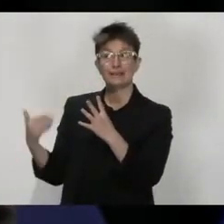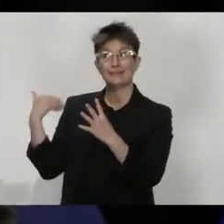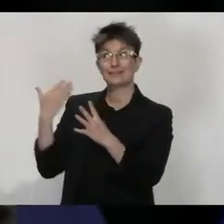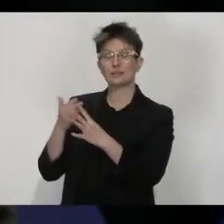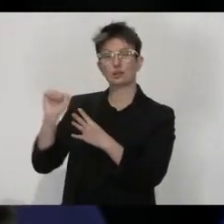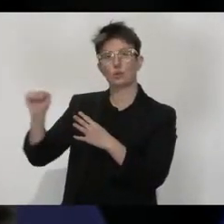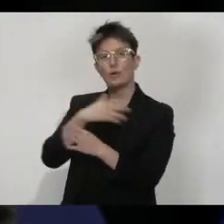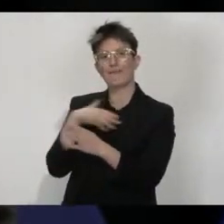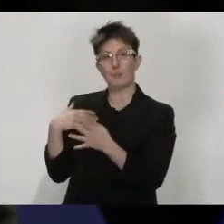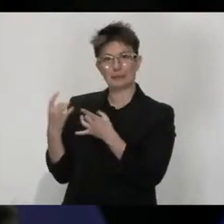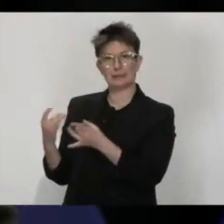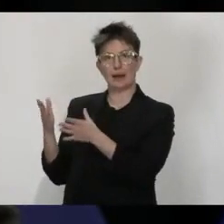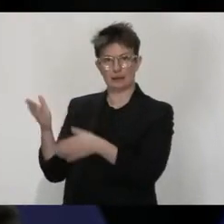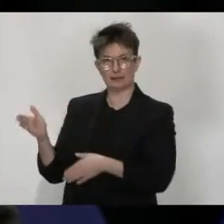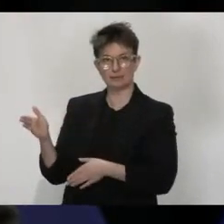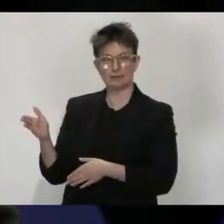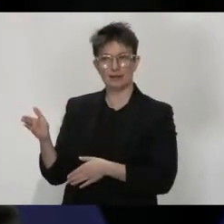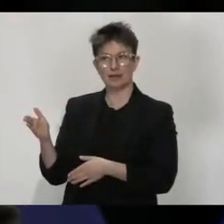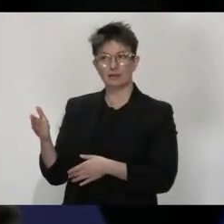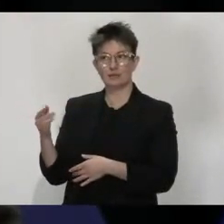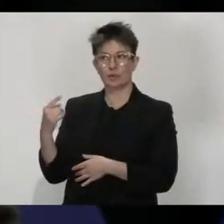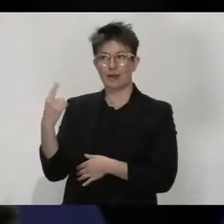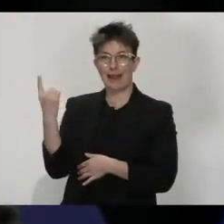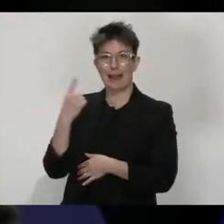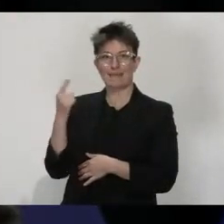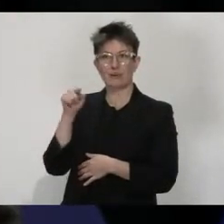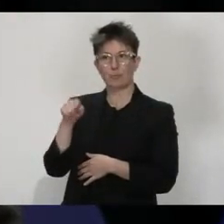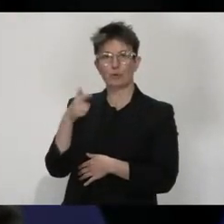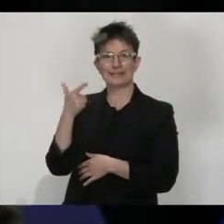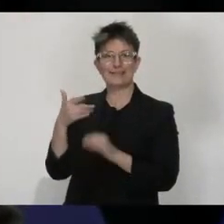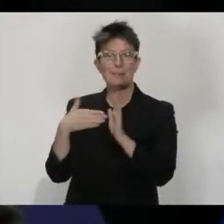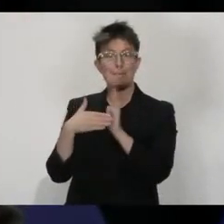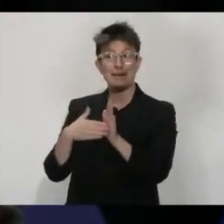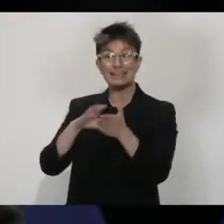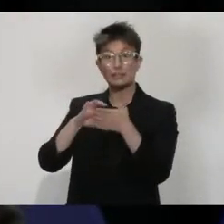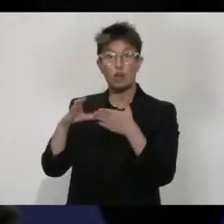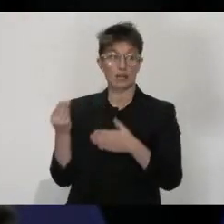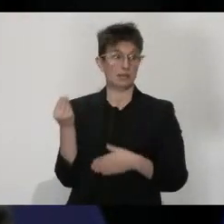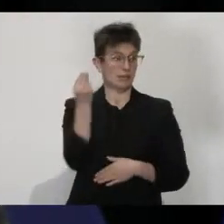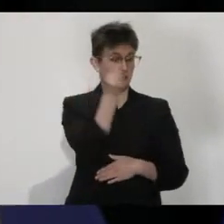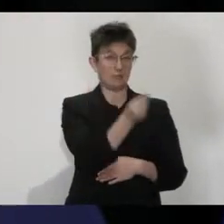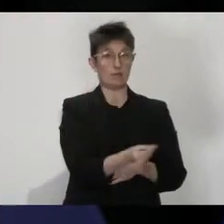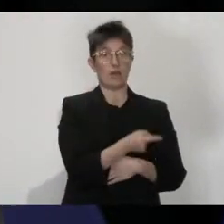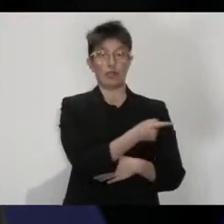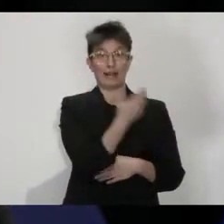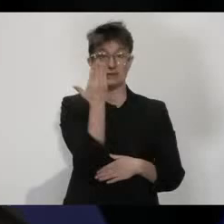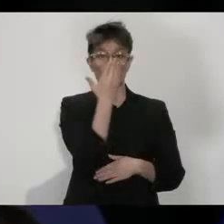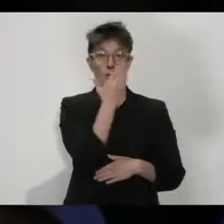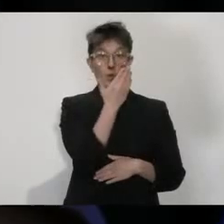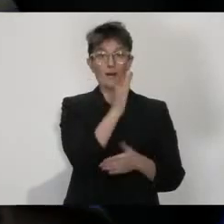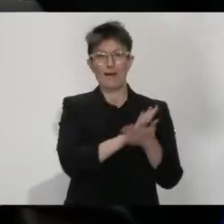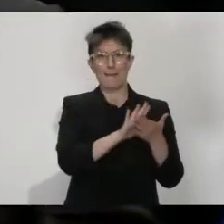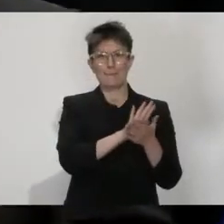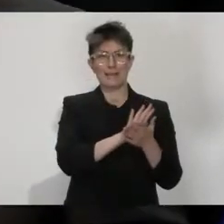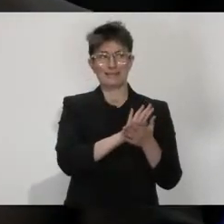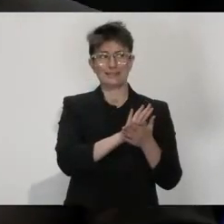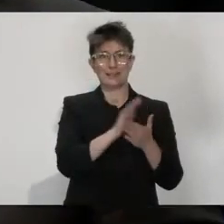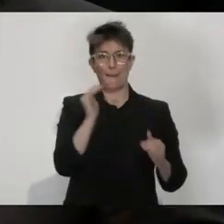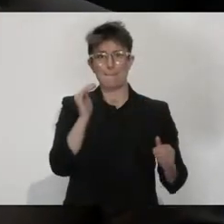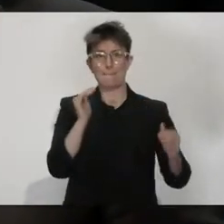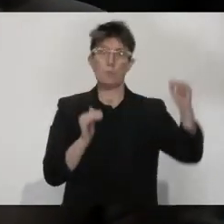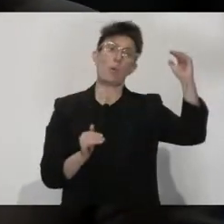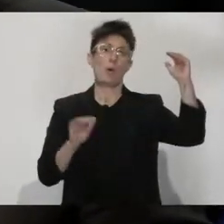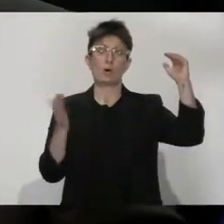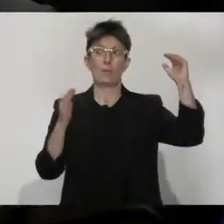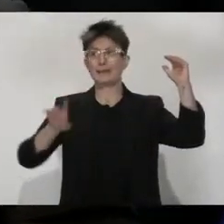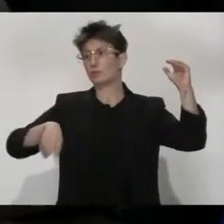that with $11.7 million being roughly 10% of that would suggest that this school would probably have received more from the government than any single school